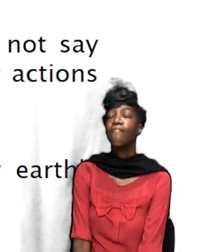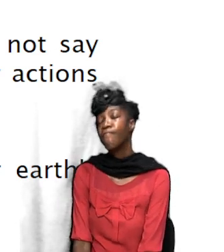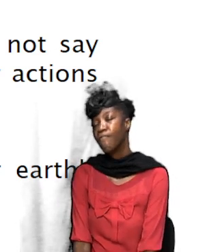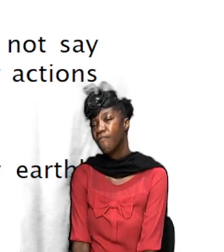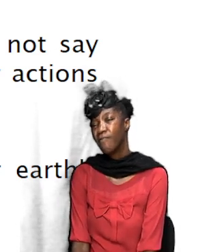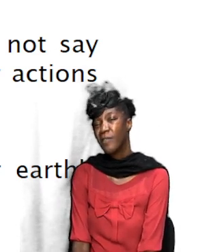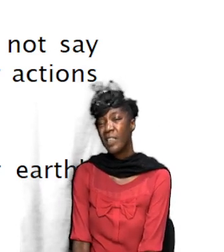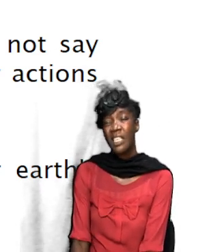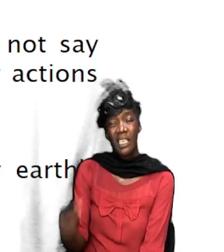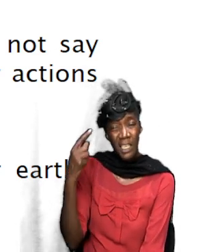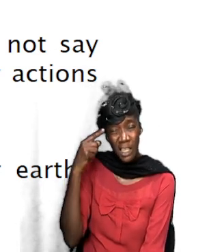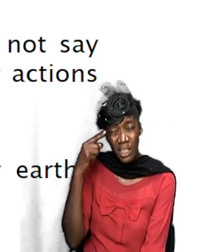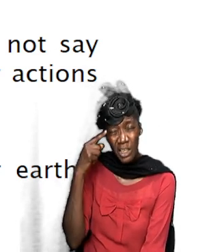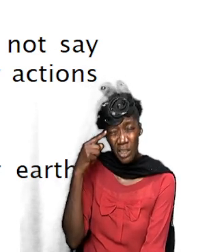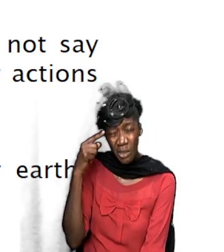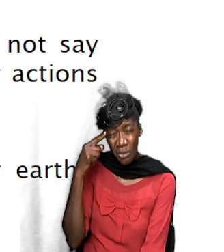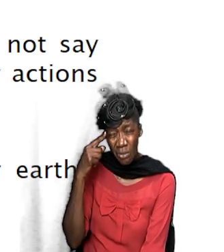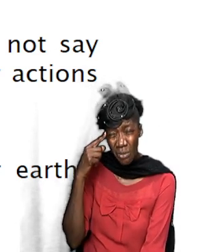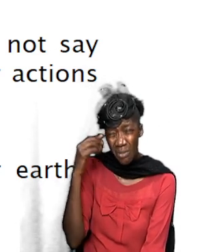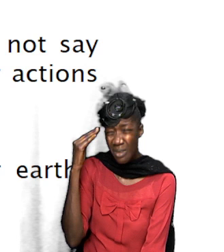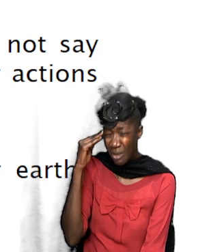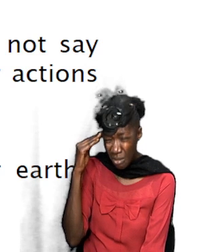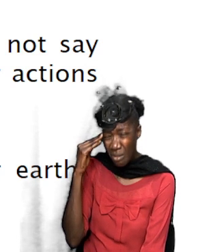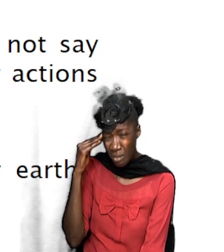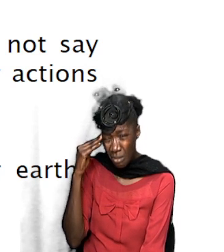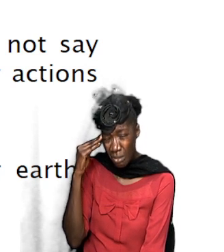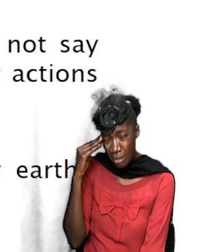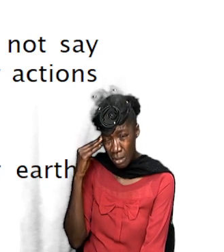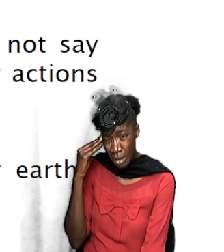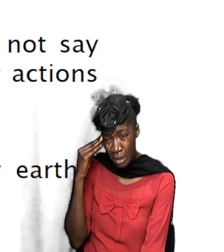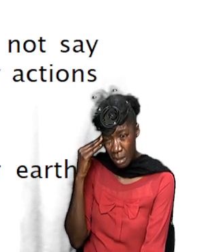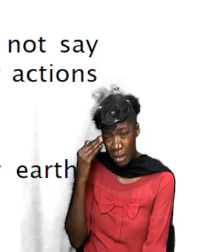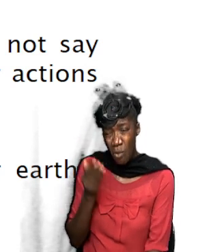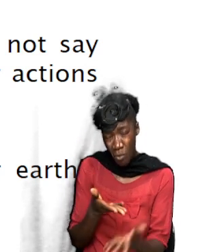Do you know what it is like to be rejected?